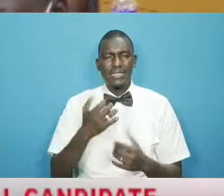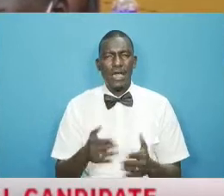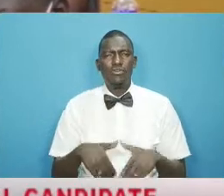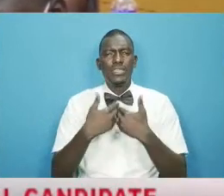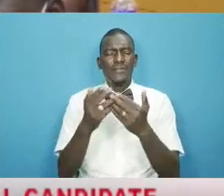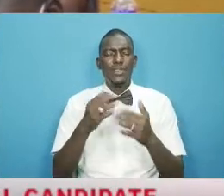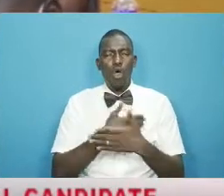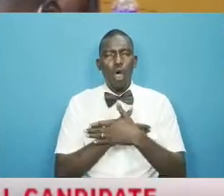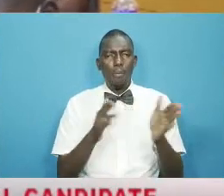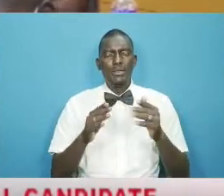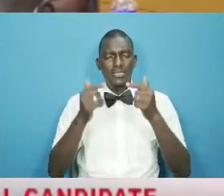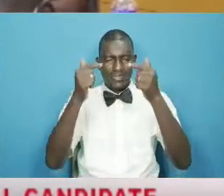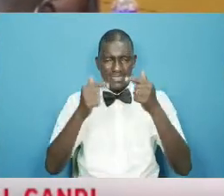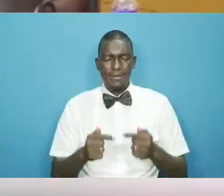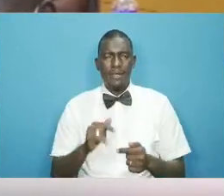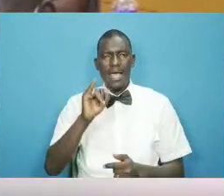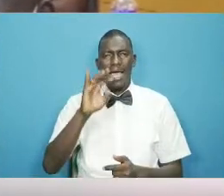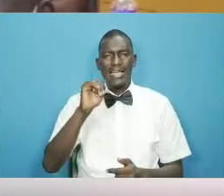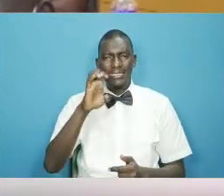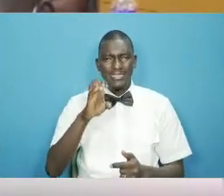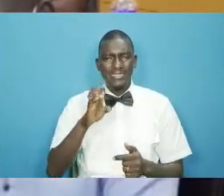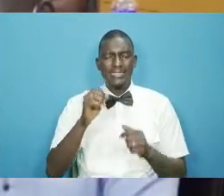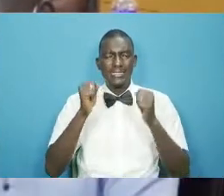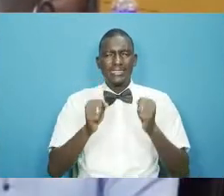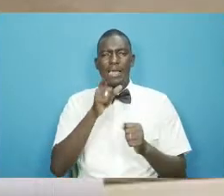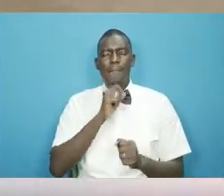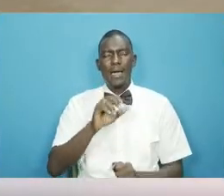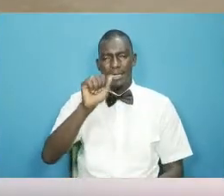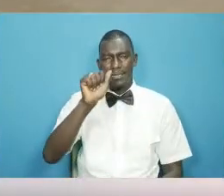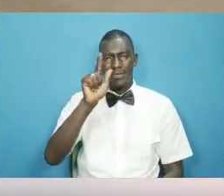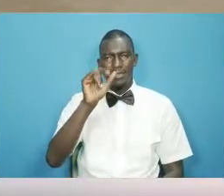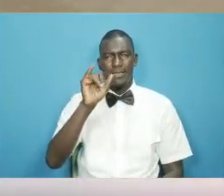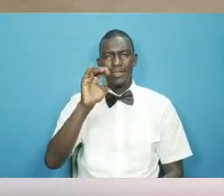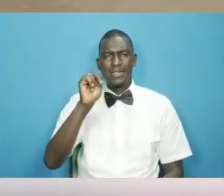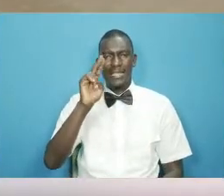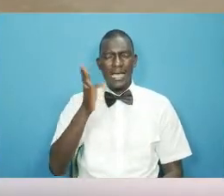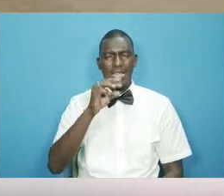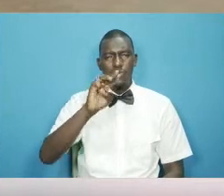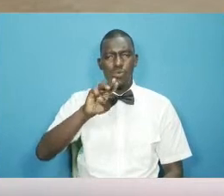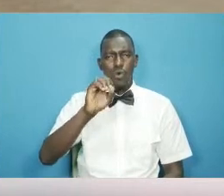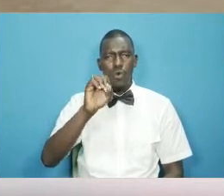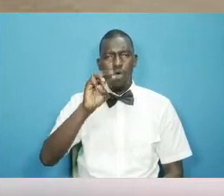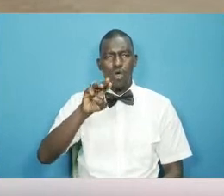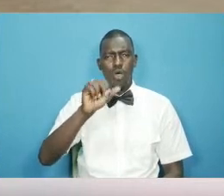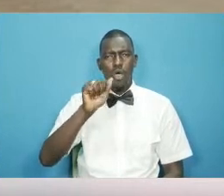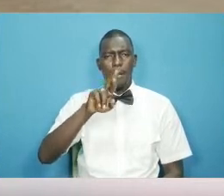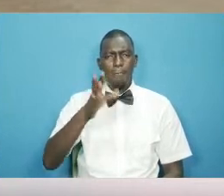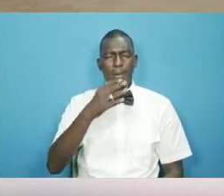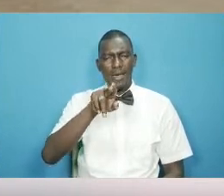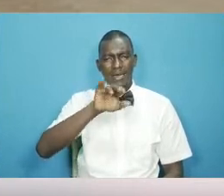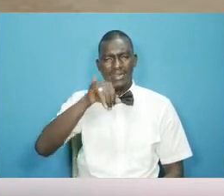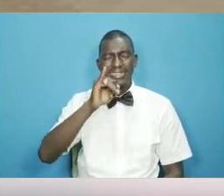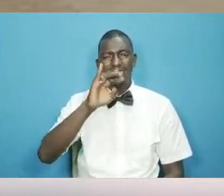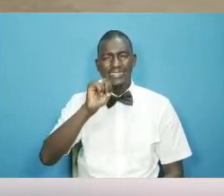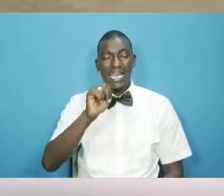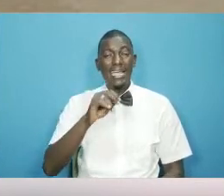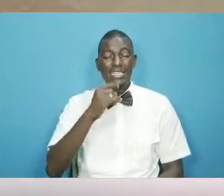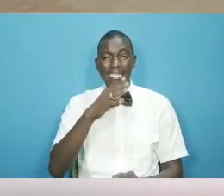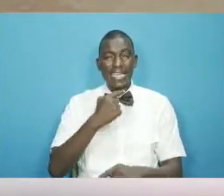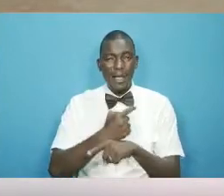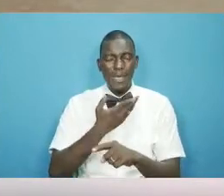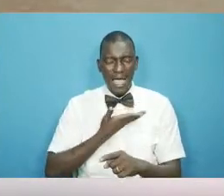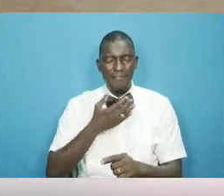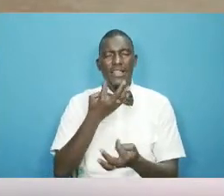opening statement, the IEC chairman Ali Momar Njai assured Gambians of a free, fair and credible election in